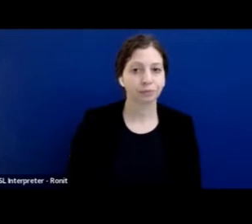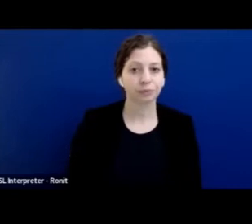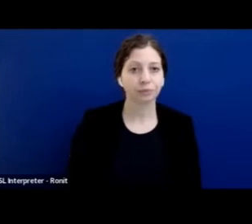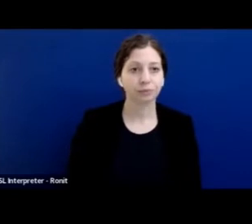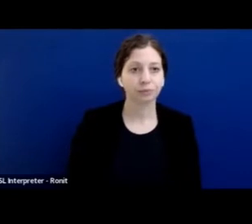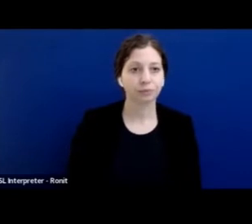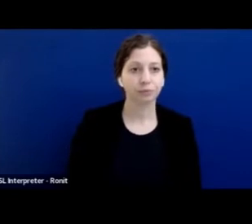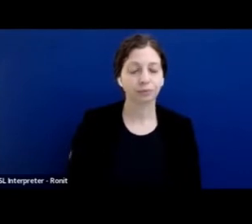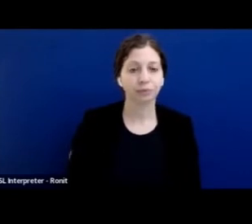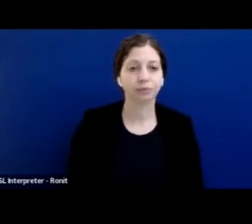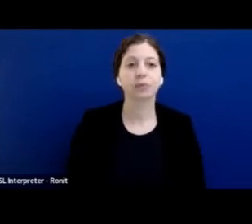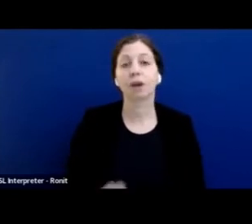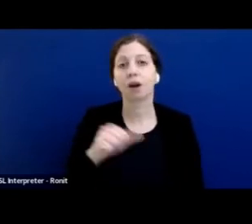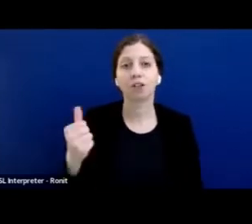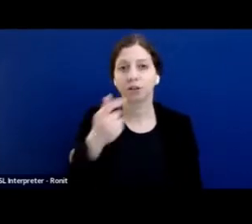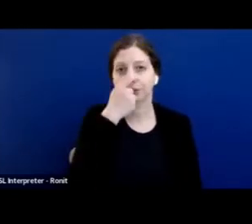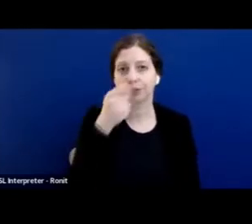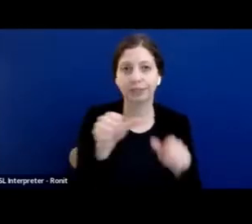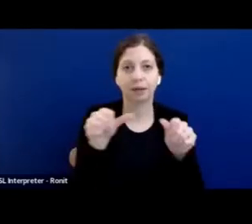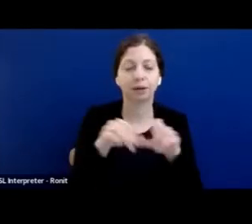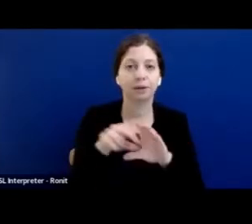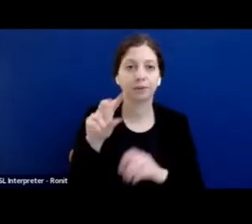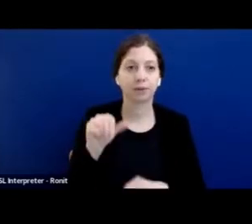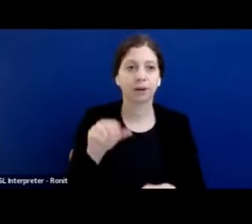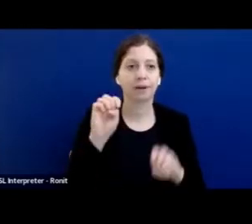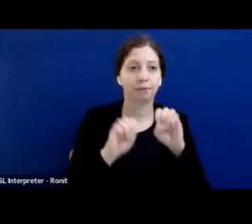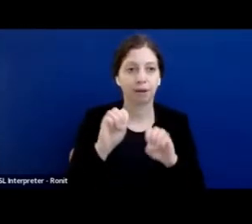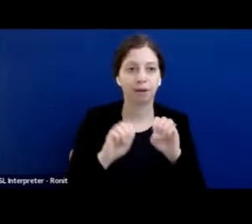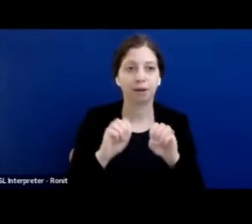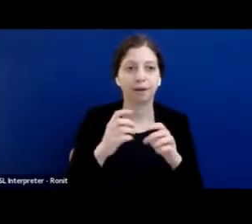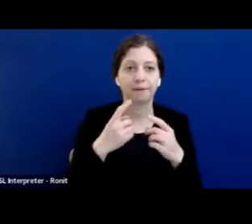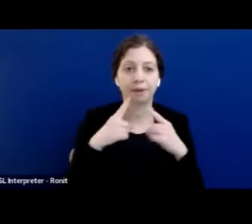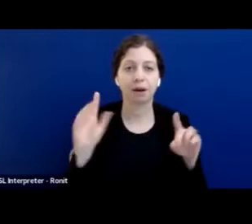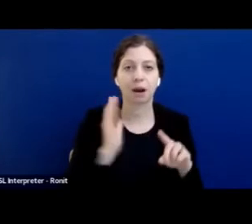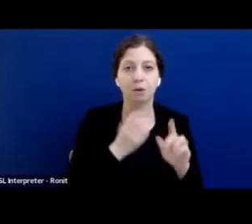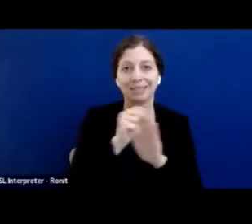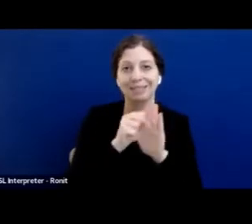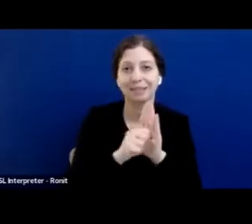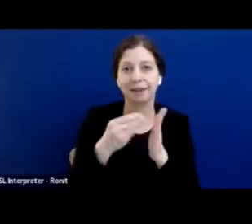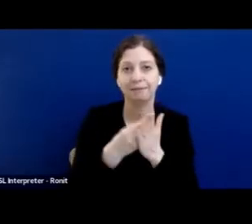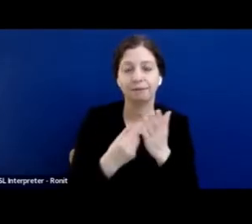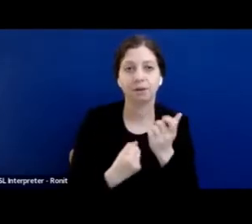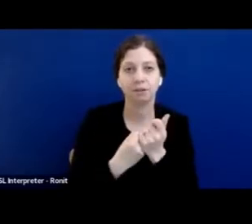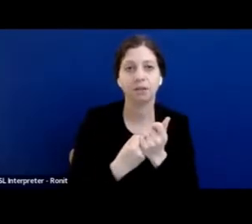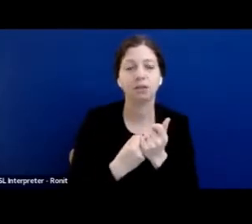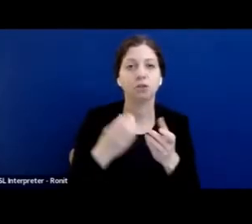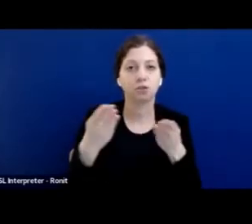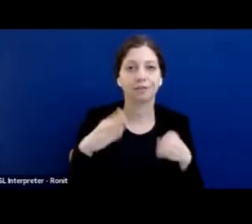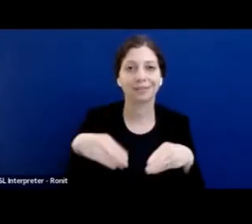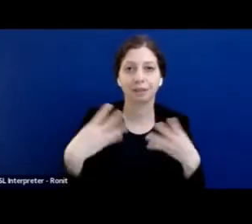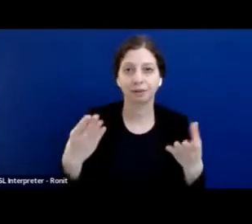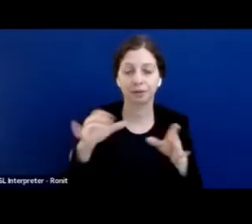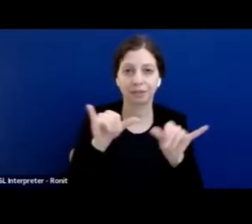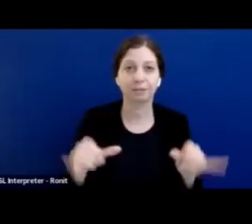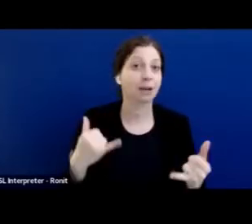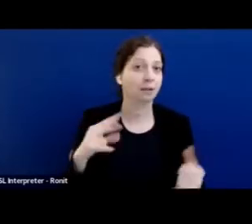Another area of interest in Virginia is evaluating the effectiveness of our state-funded service delivery system. Currently, Virginia